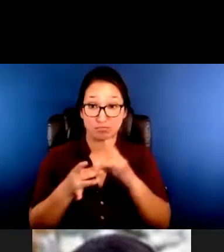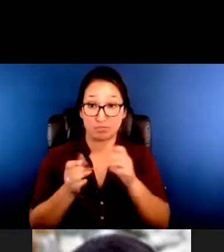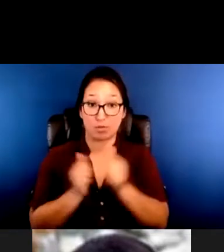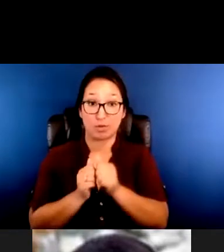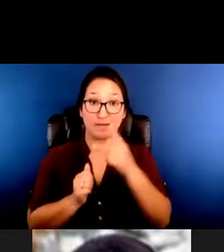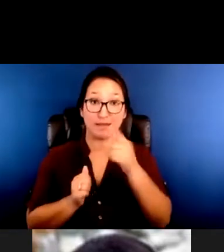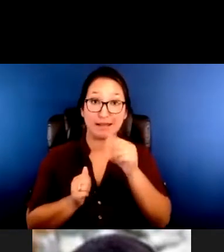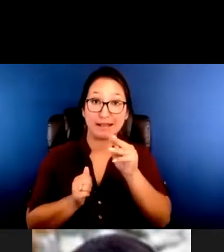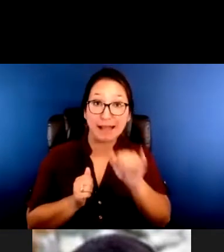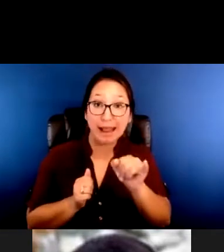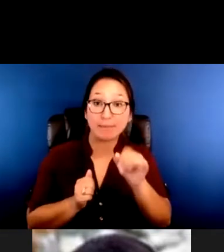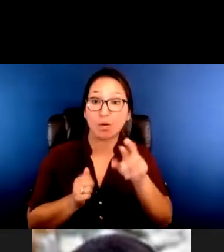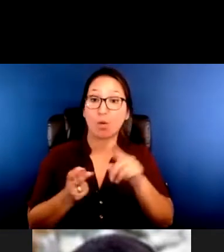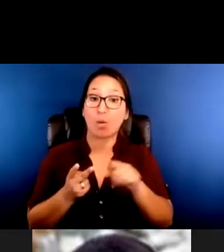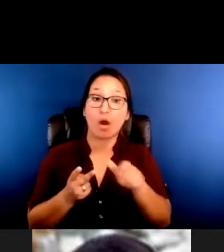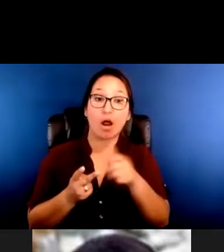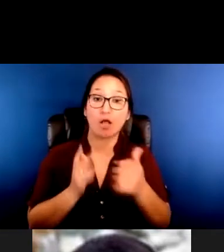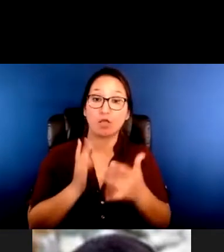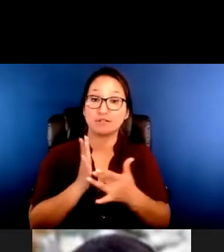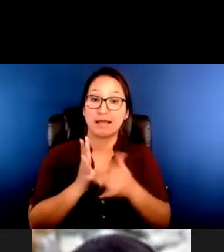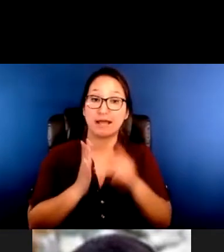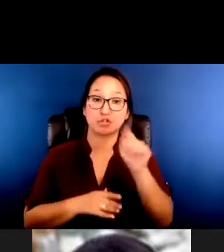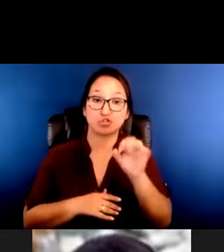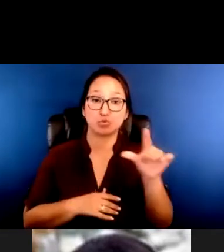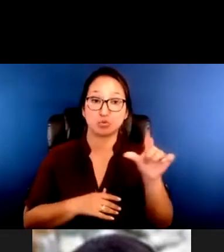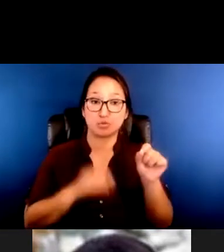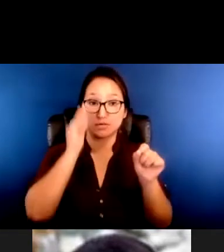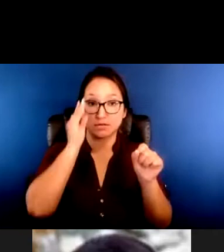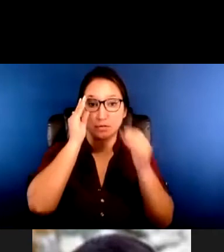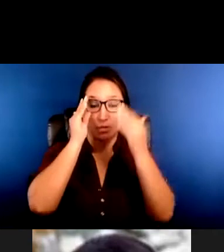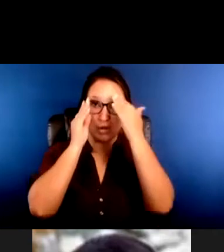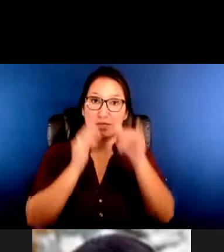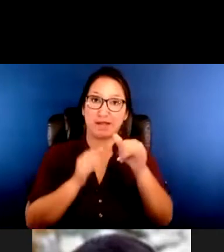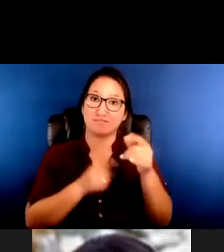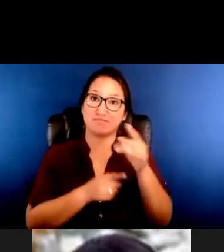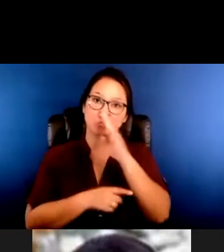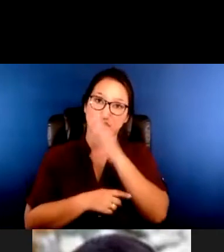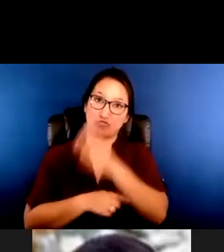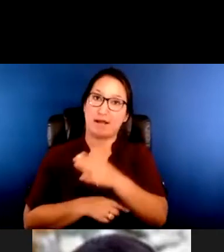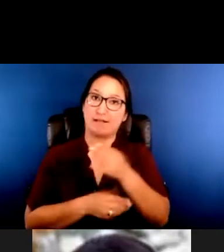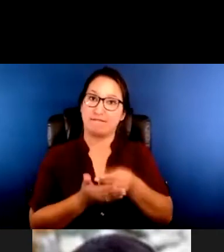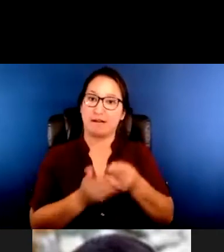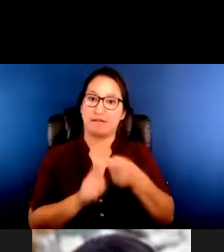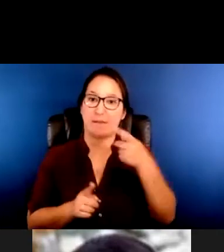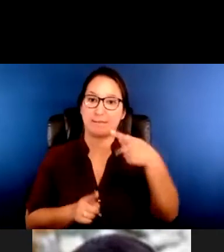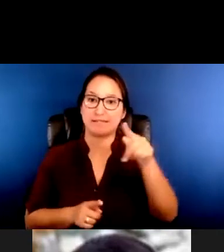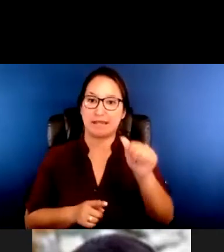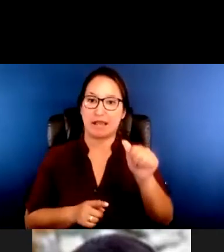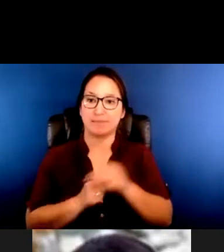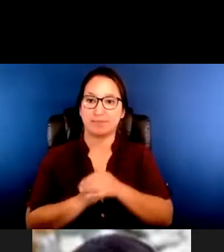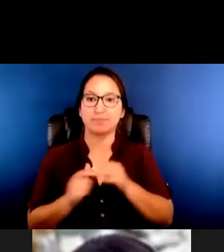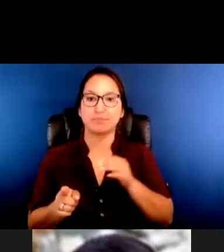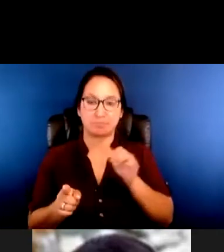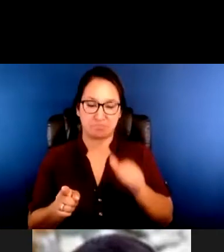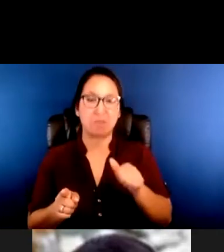we're using? Because a lot of that comes directly through funding from PTA, which is our community. Yeah, I can talk to that, because that was something